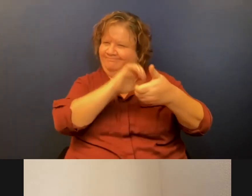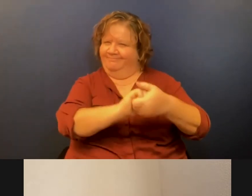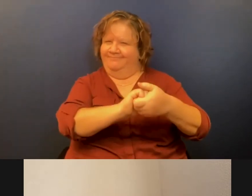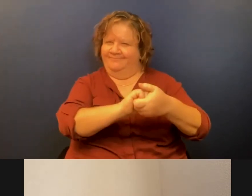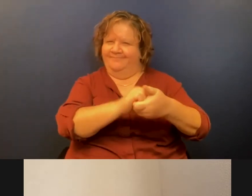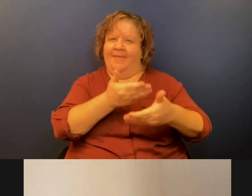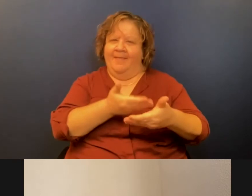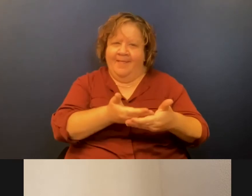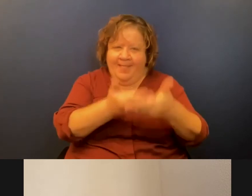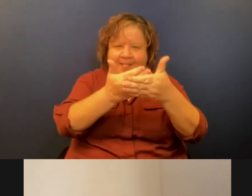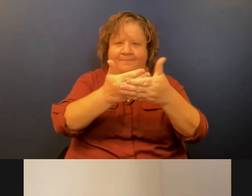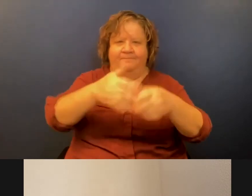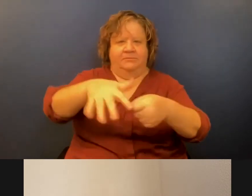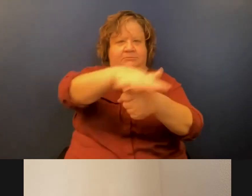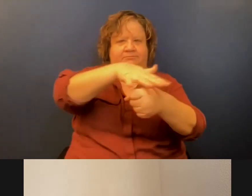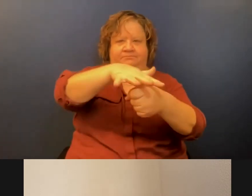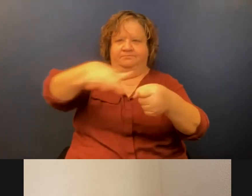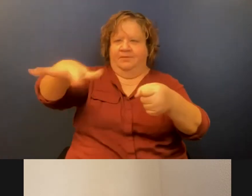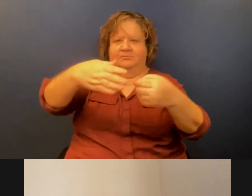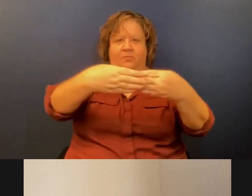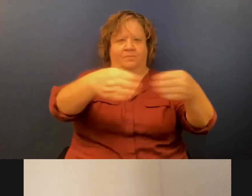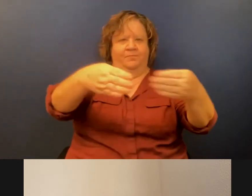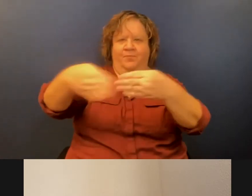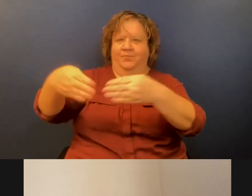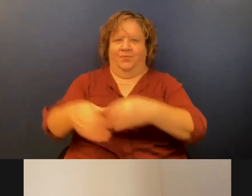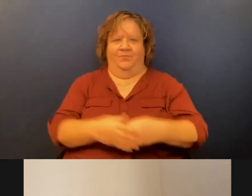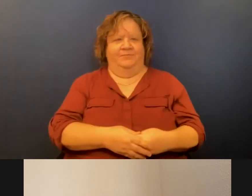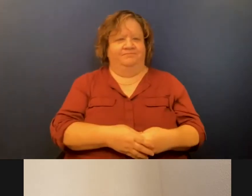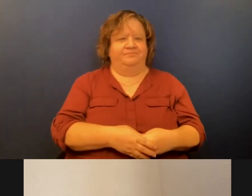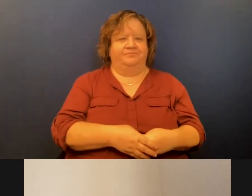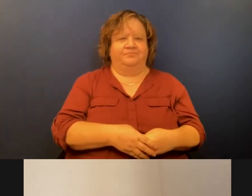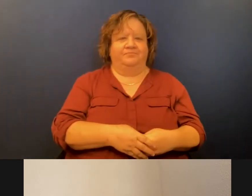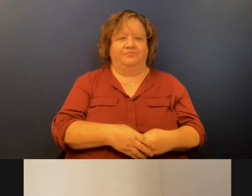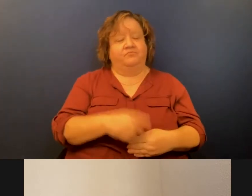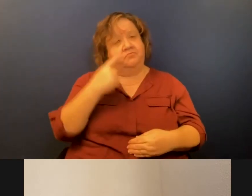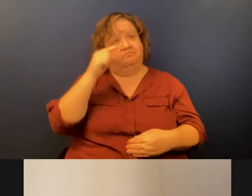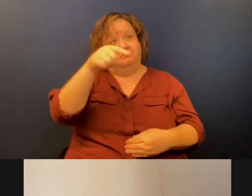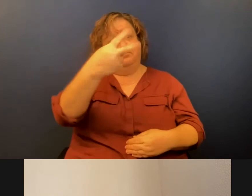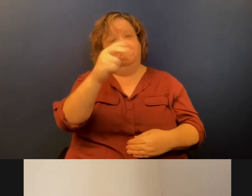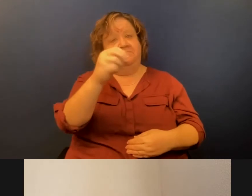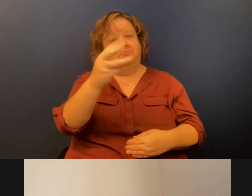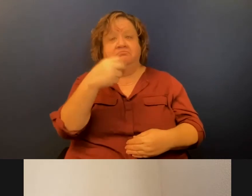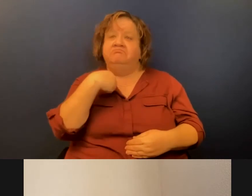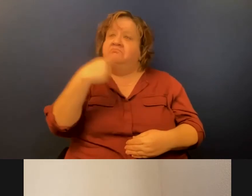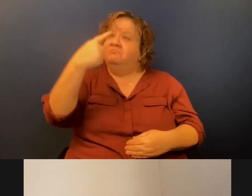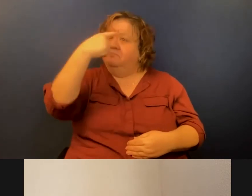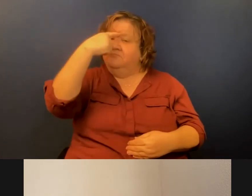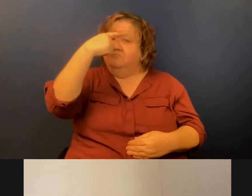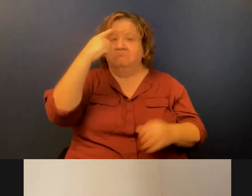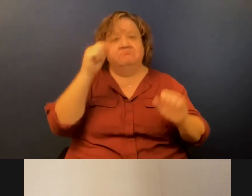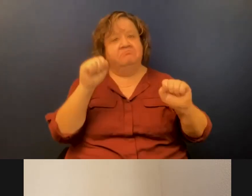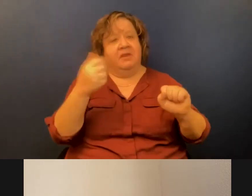do. So we must continue working constantly. And I think that's very important. The alliances are important, health,